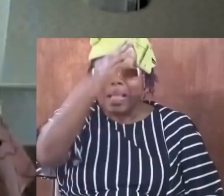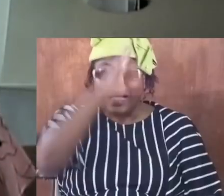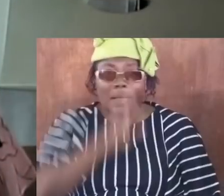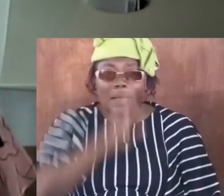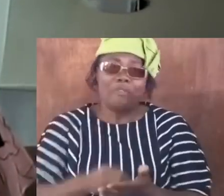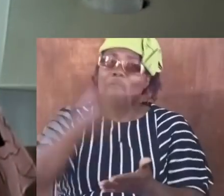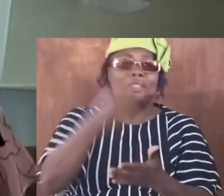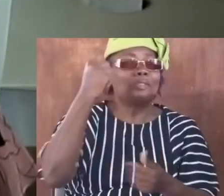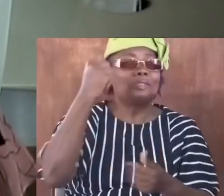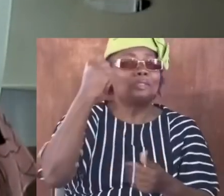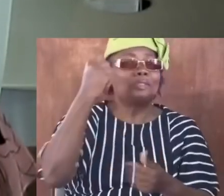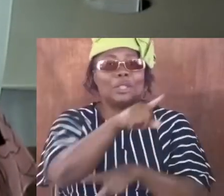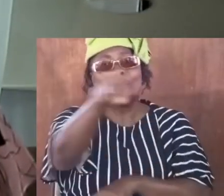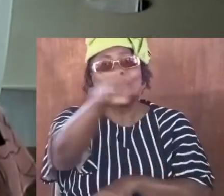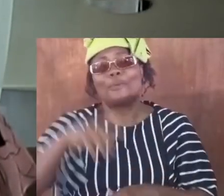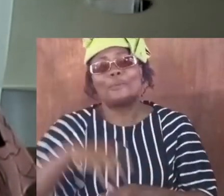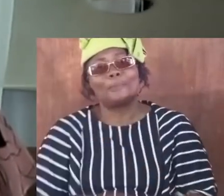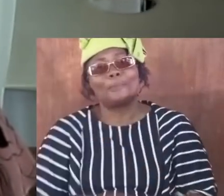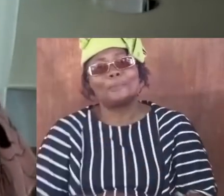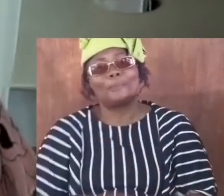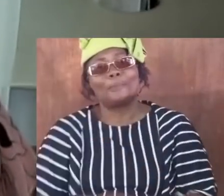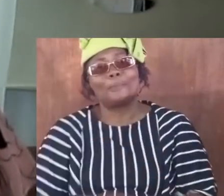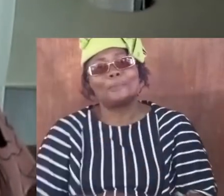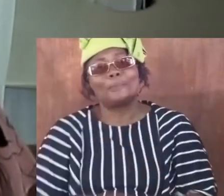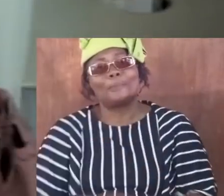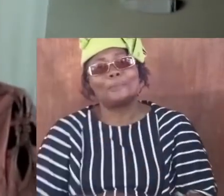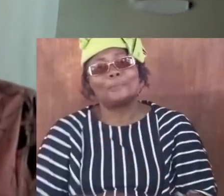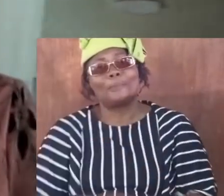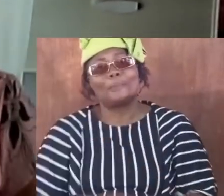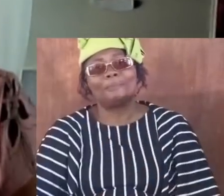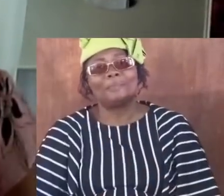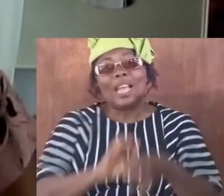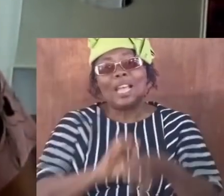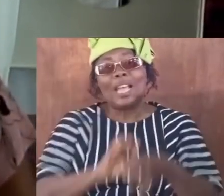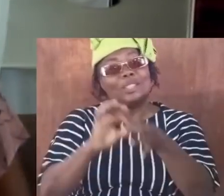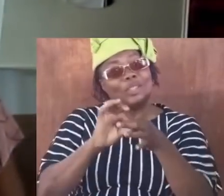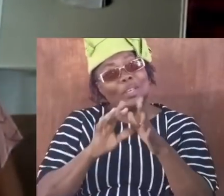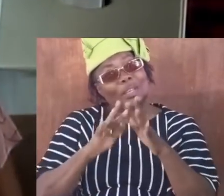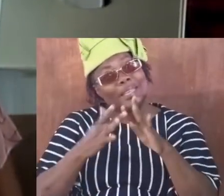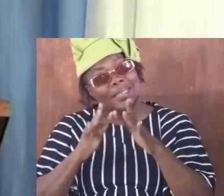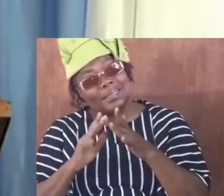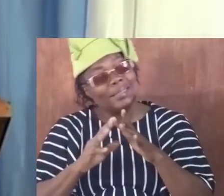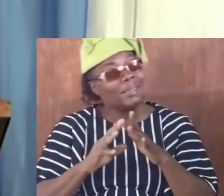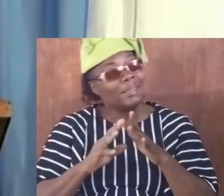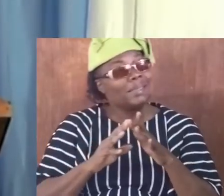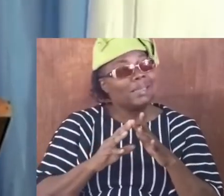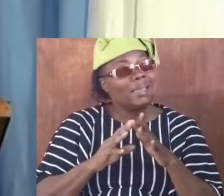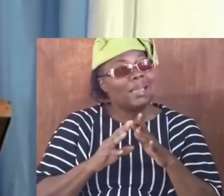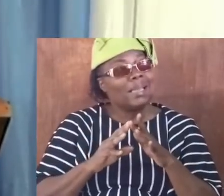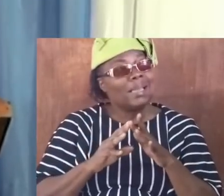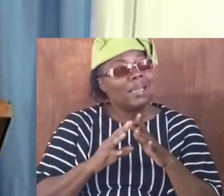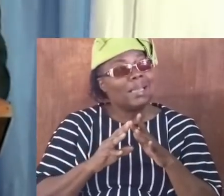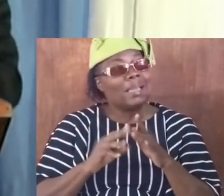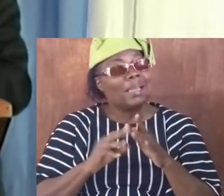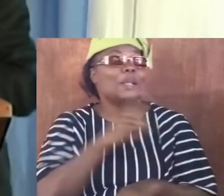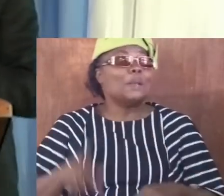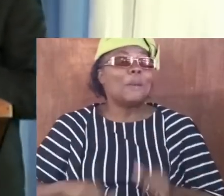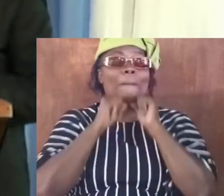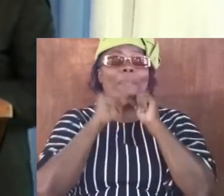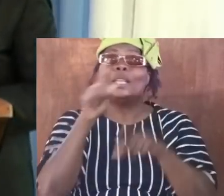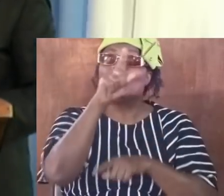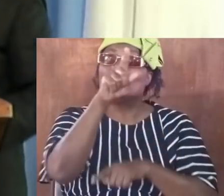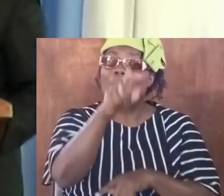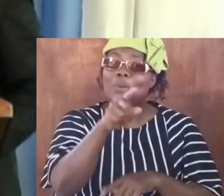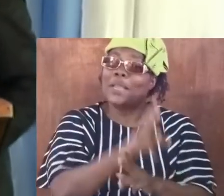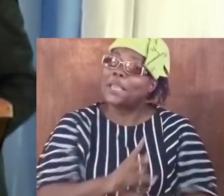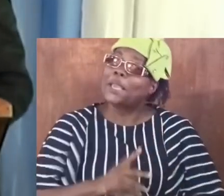you. Those visitors that have joined us online, the Lord bless you. The Lord keep you. The Lord make his face